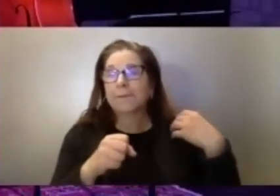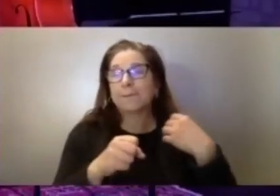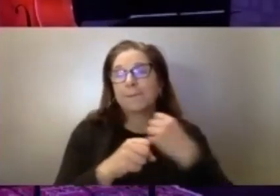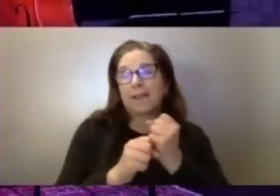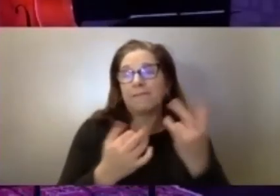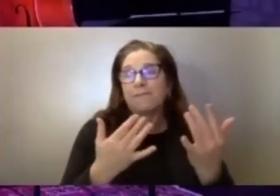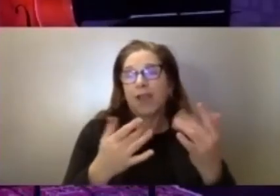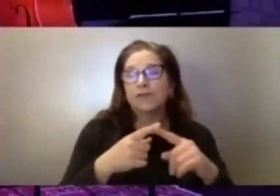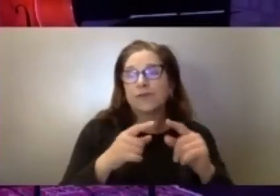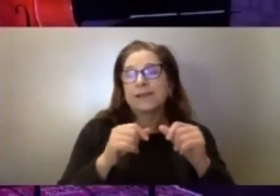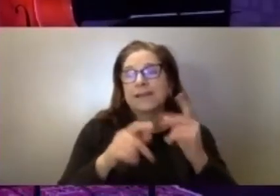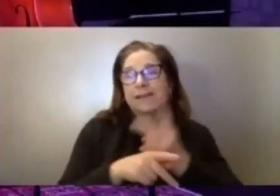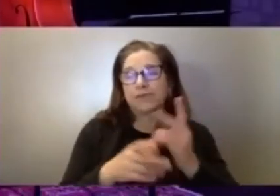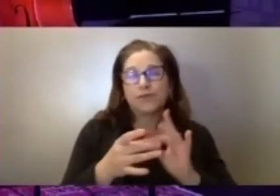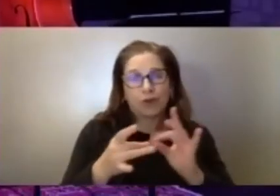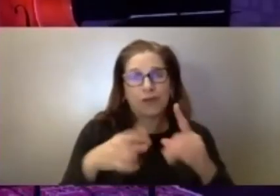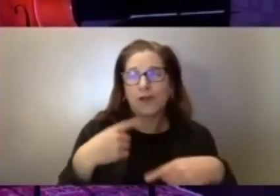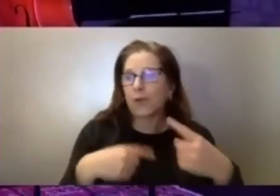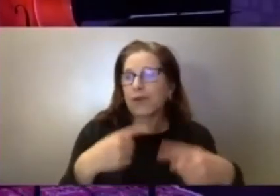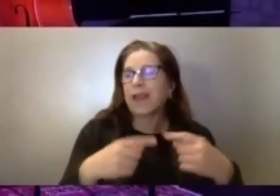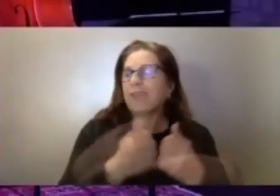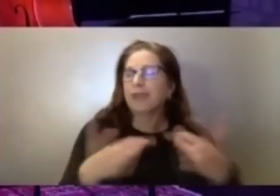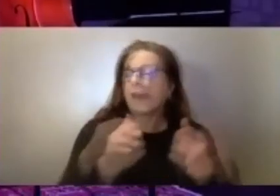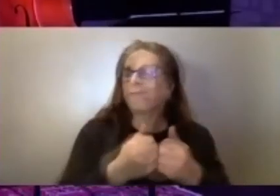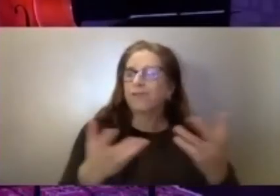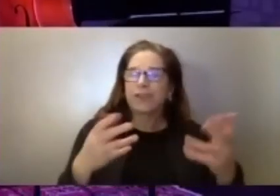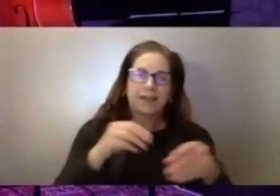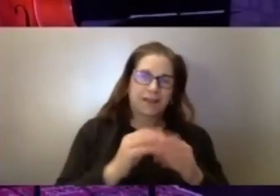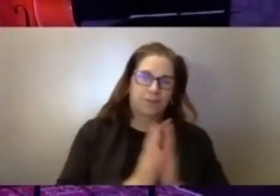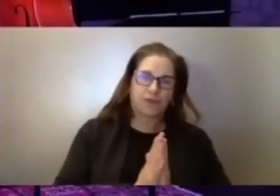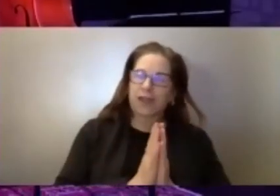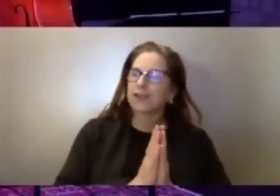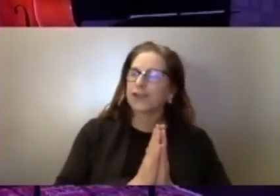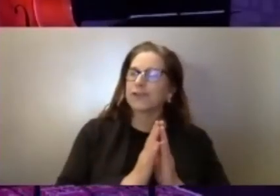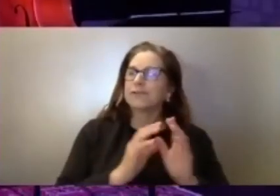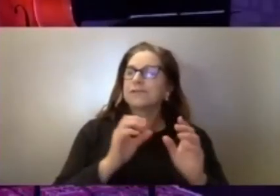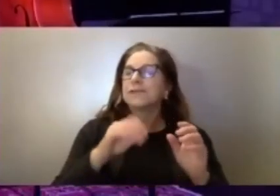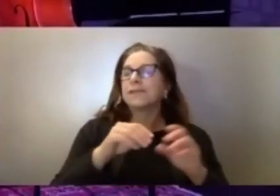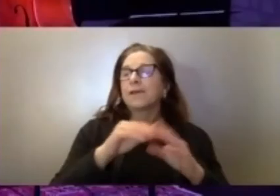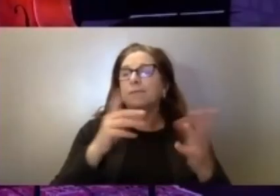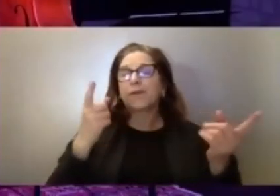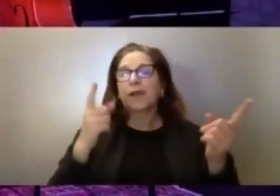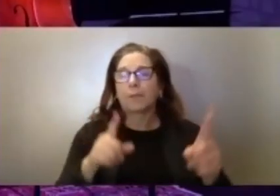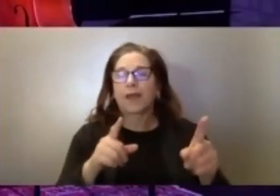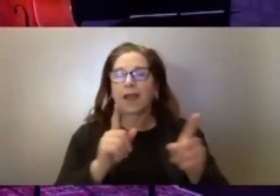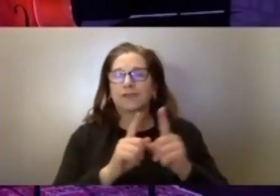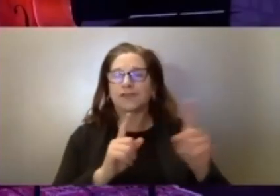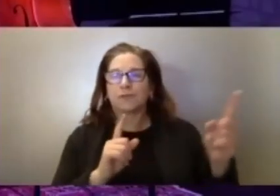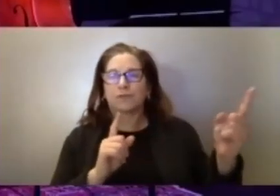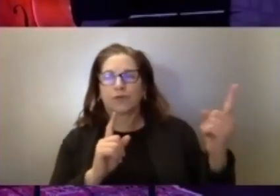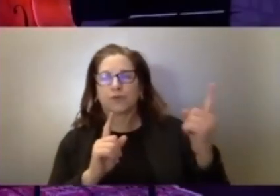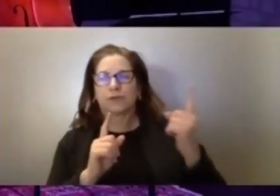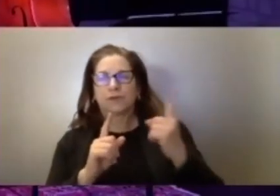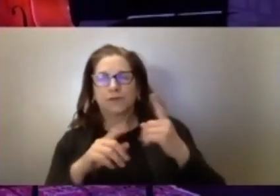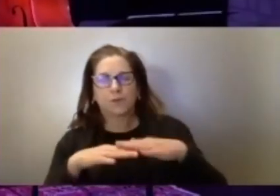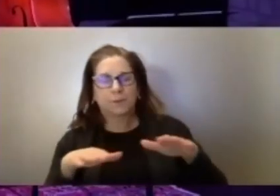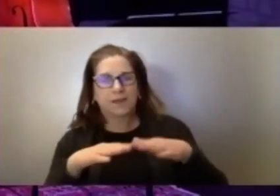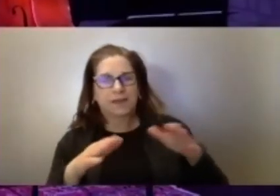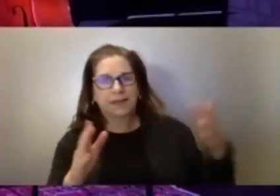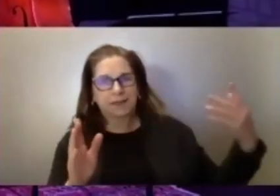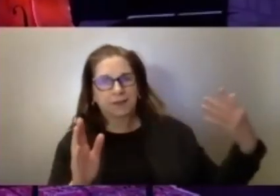so we could make fire to keep the story going. Everything is a prayer in the becoming as she approaches